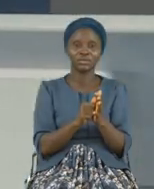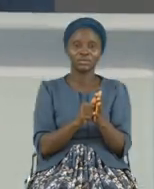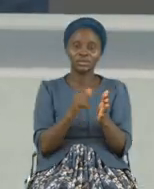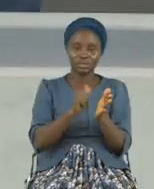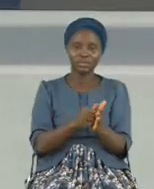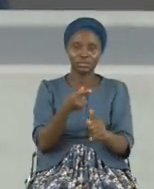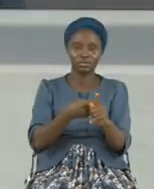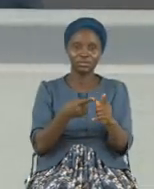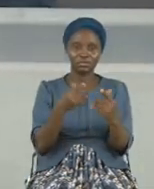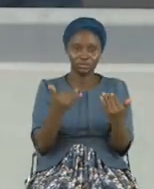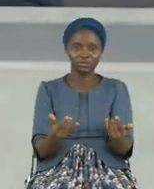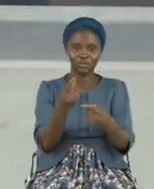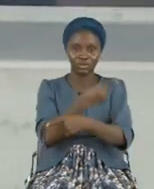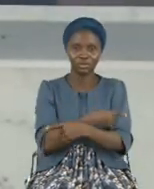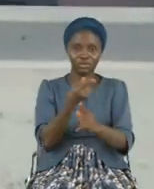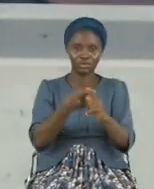from this hour,